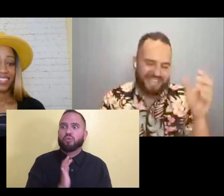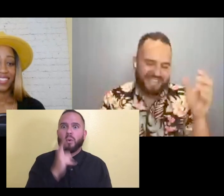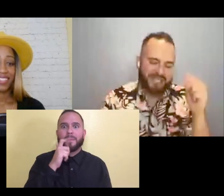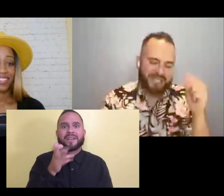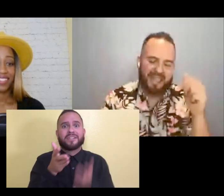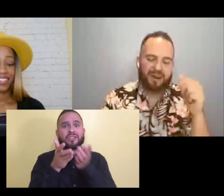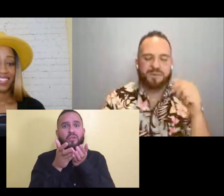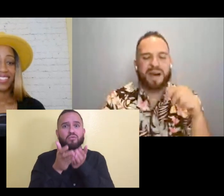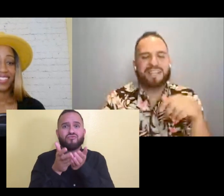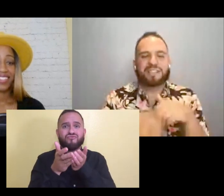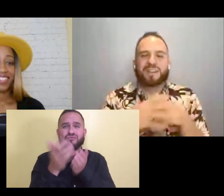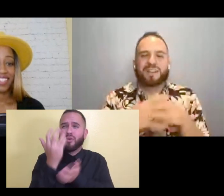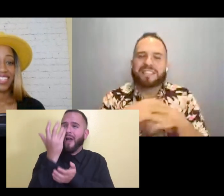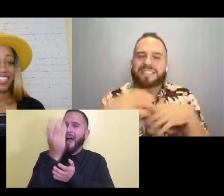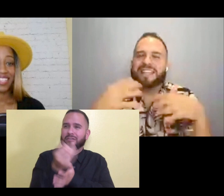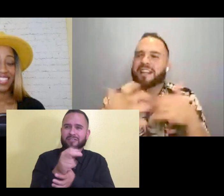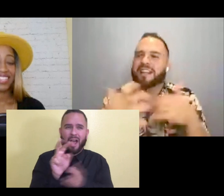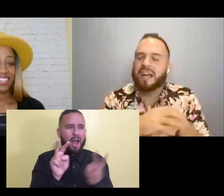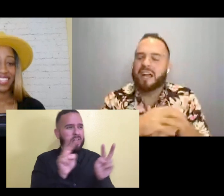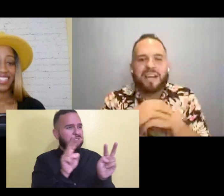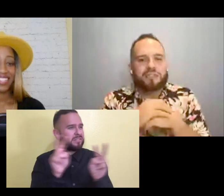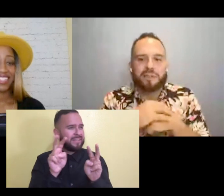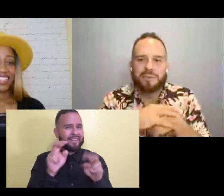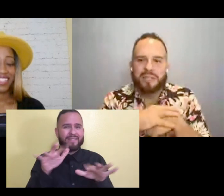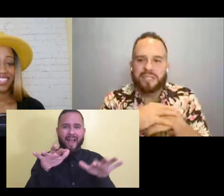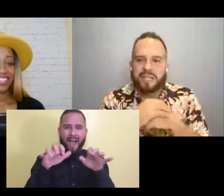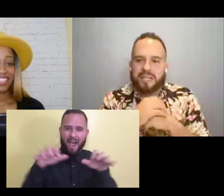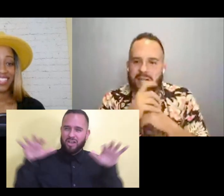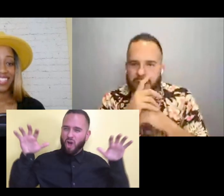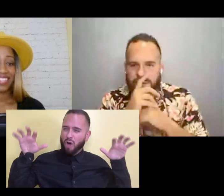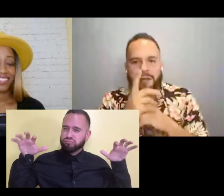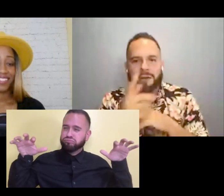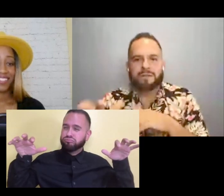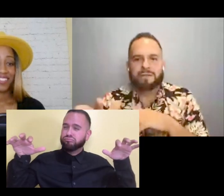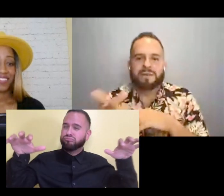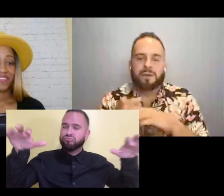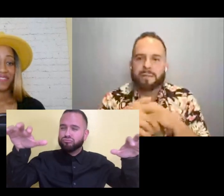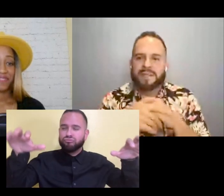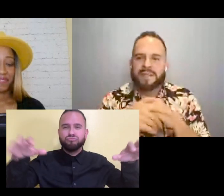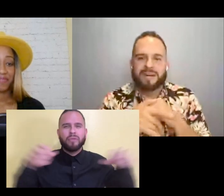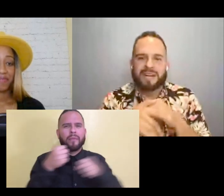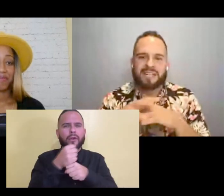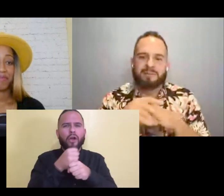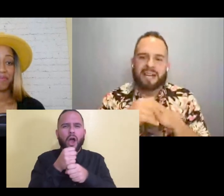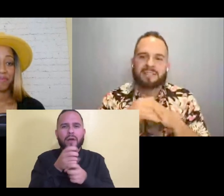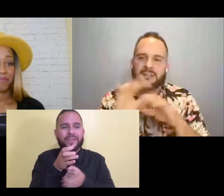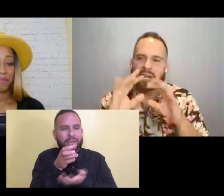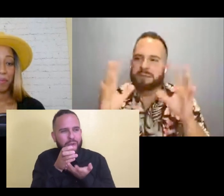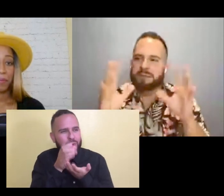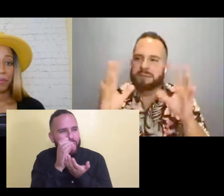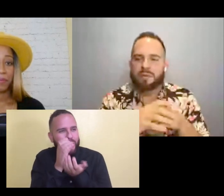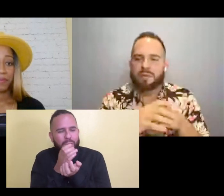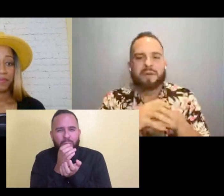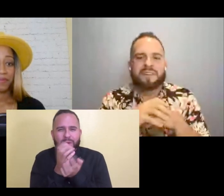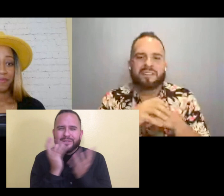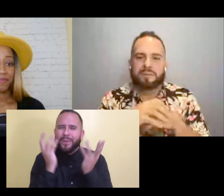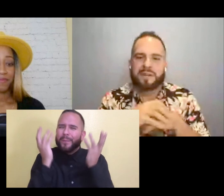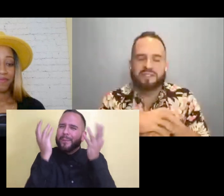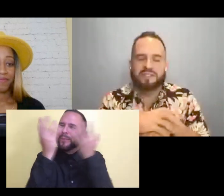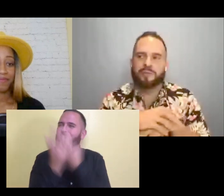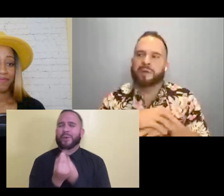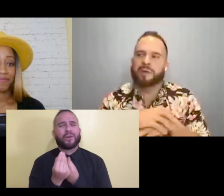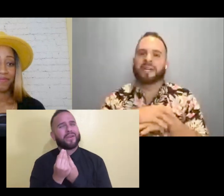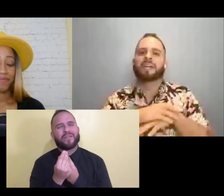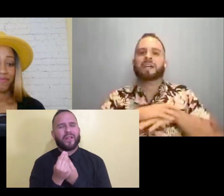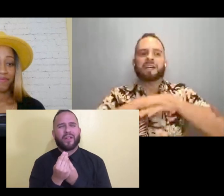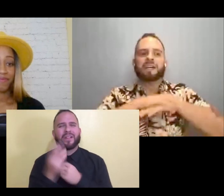that was magical. And there's just like a lot of natural beauty there. If you pop into my Instagram, you can see one of my favorite pictures there.